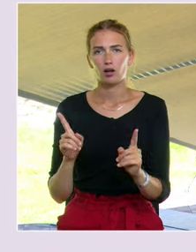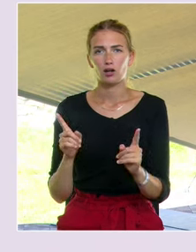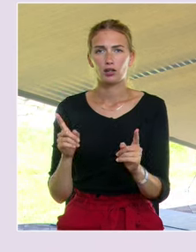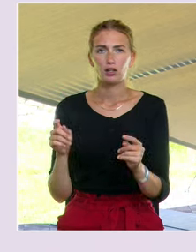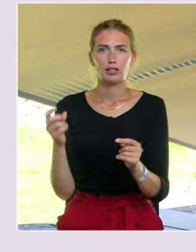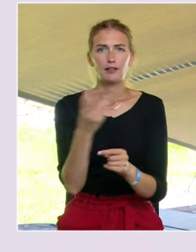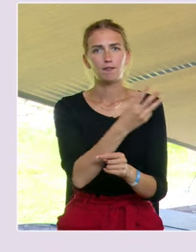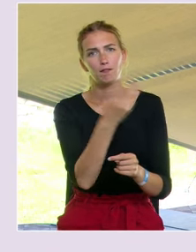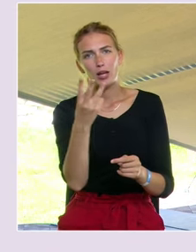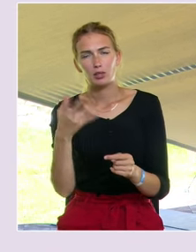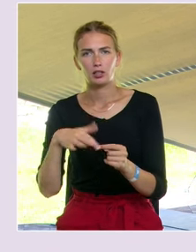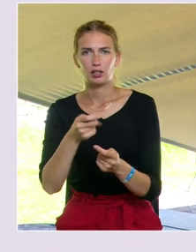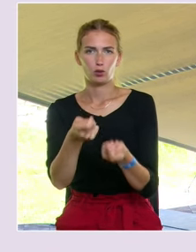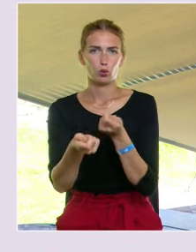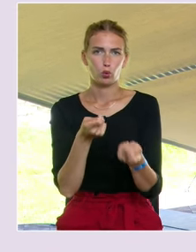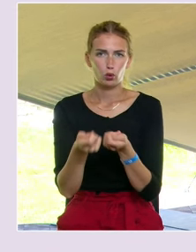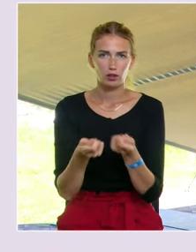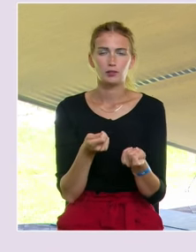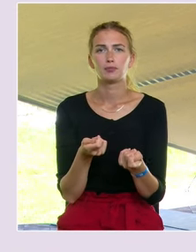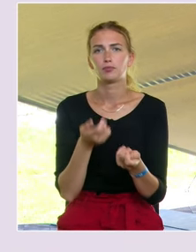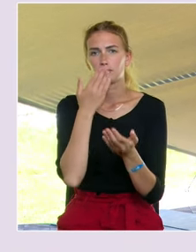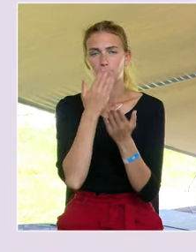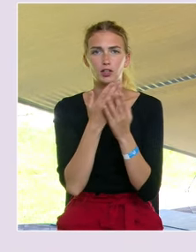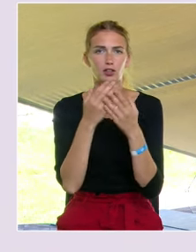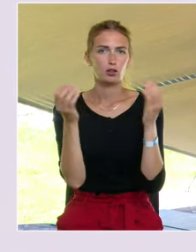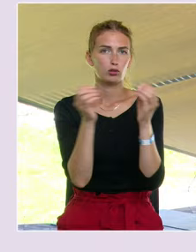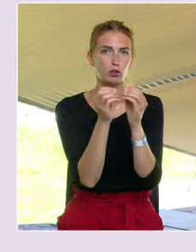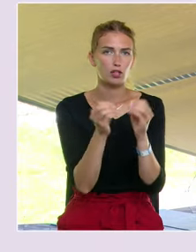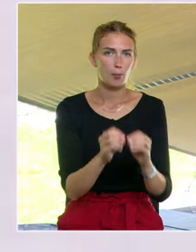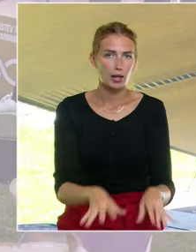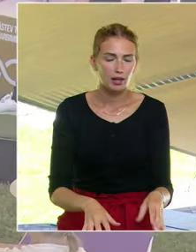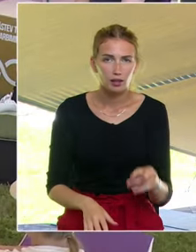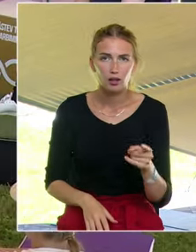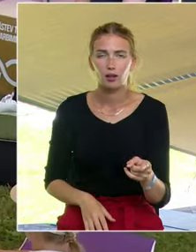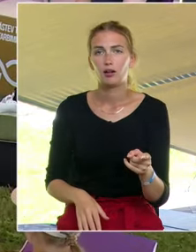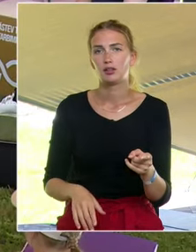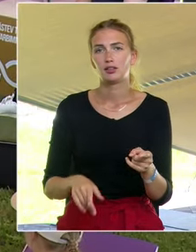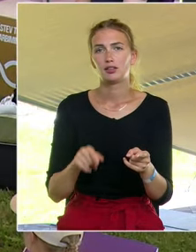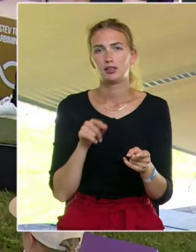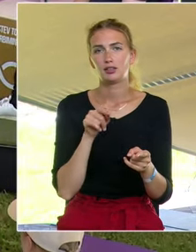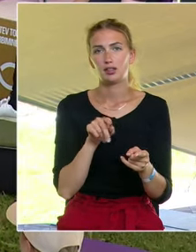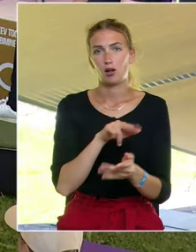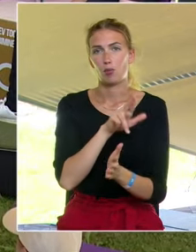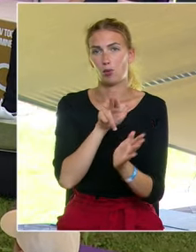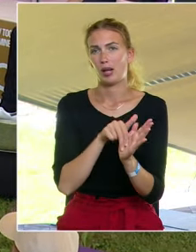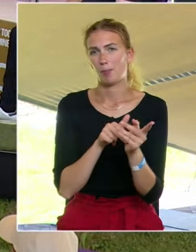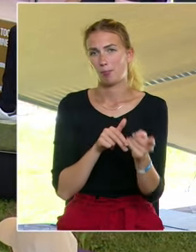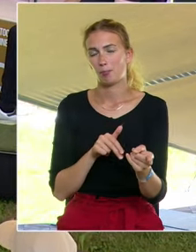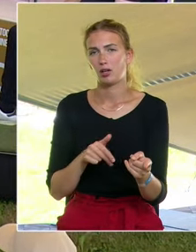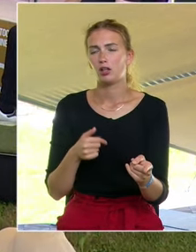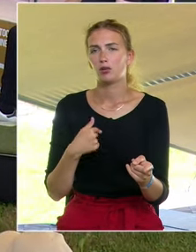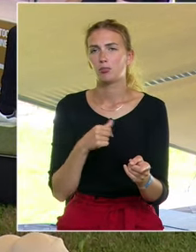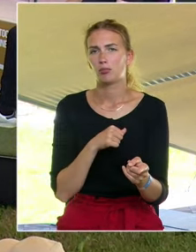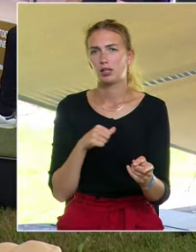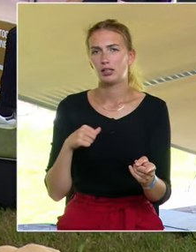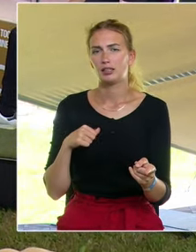unlike the big evil social media. And I think that's where the where the real problem there is. I also happen to